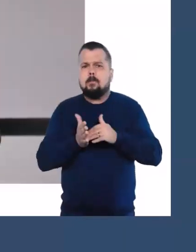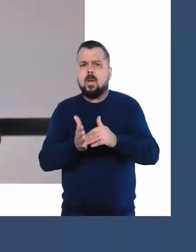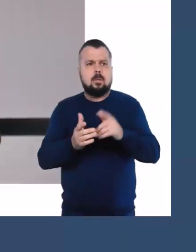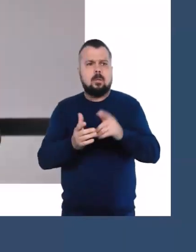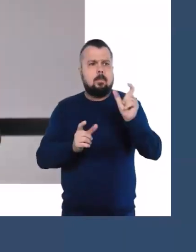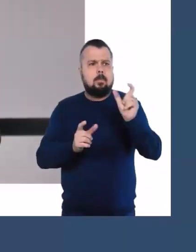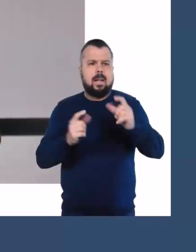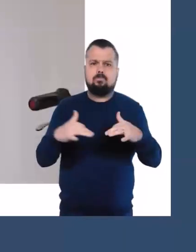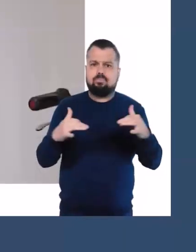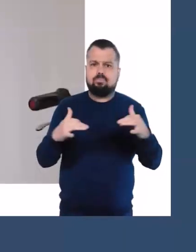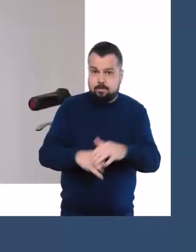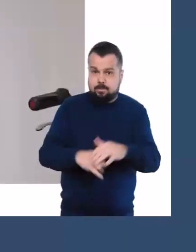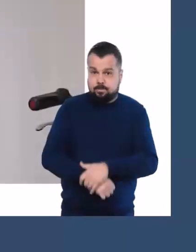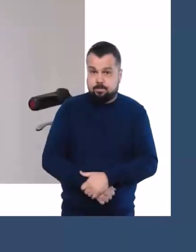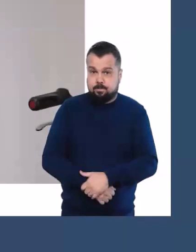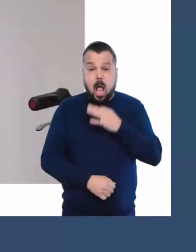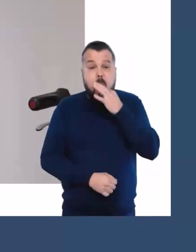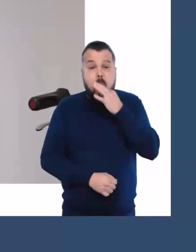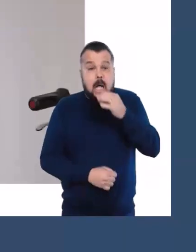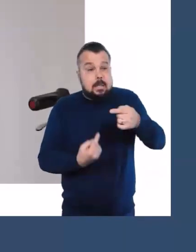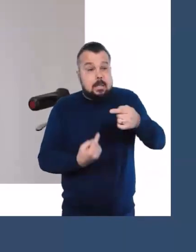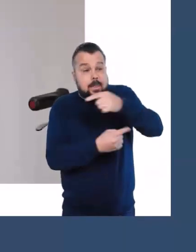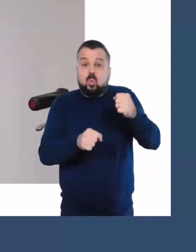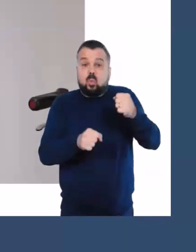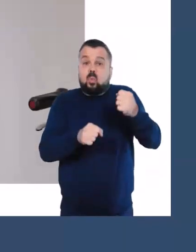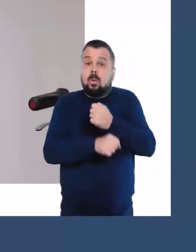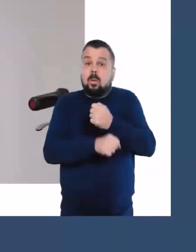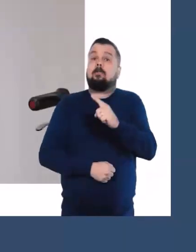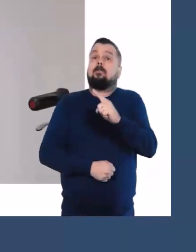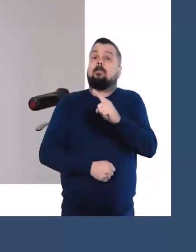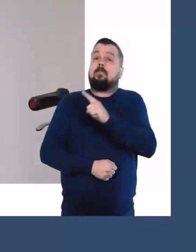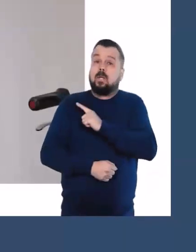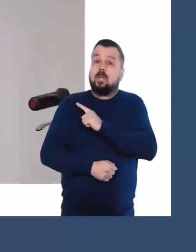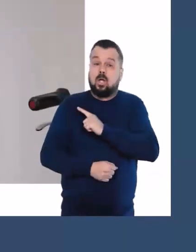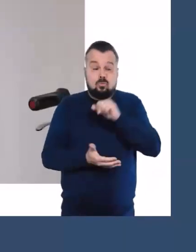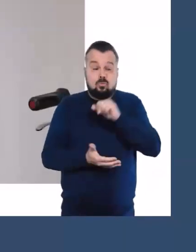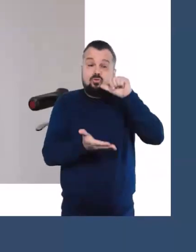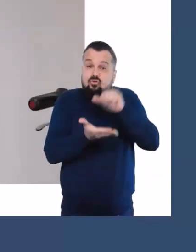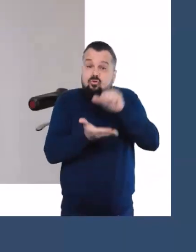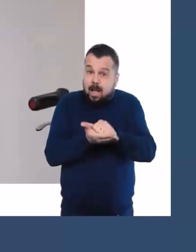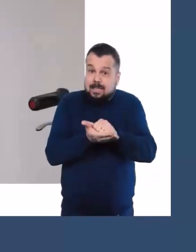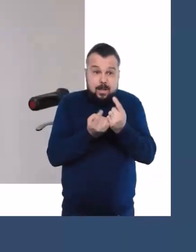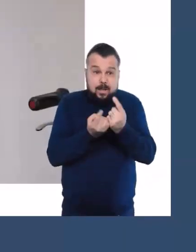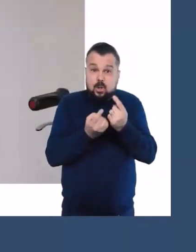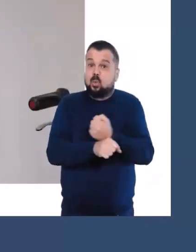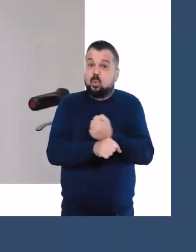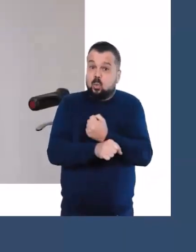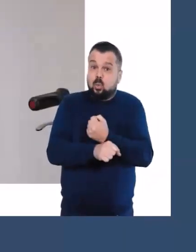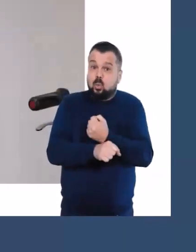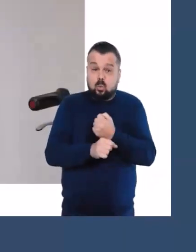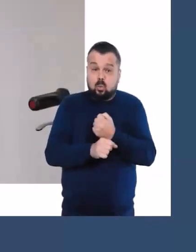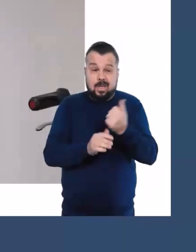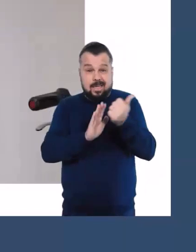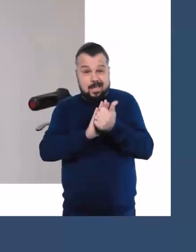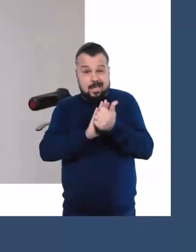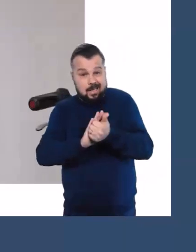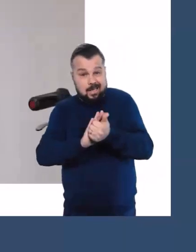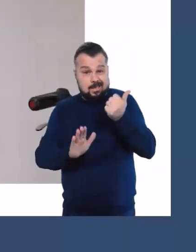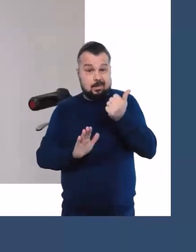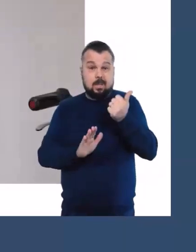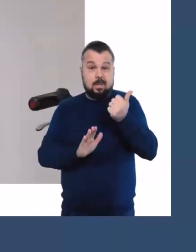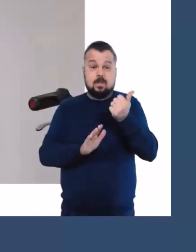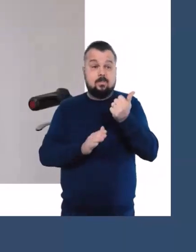millions. I'll be asking them to do it because it is the right thing to do, because